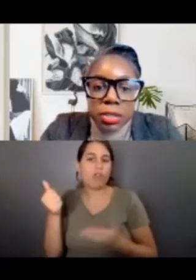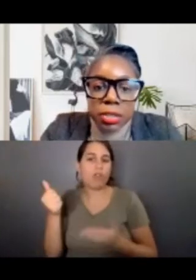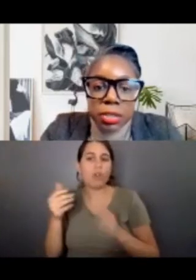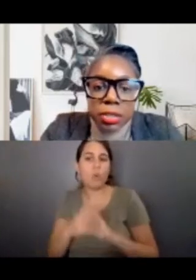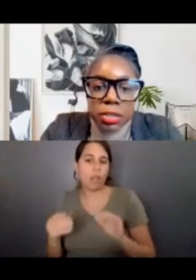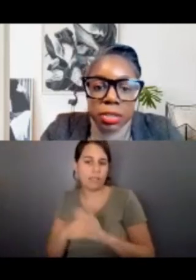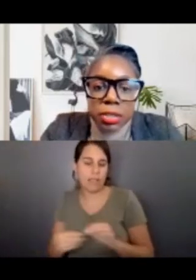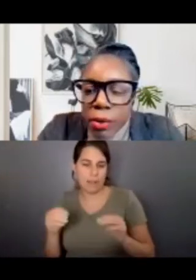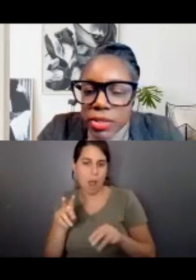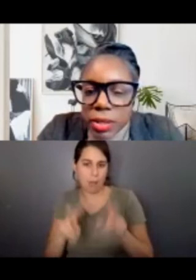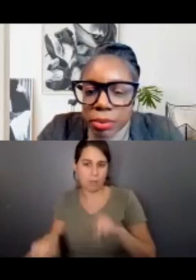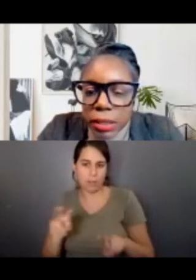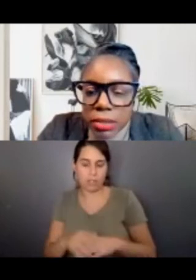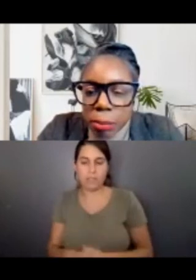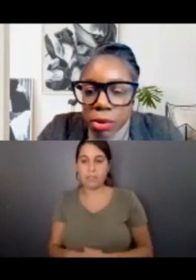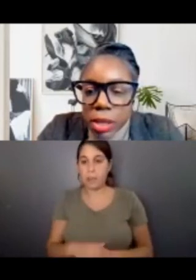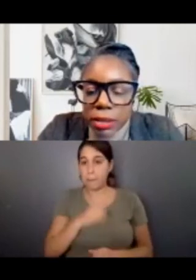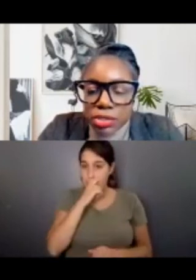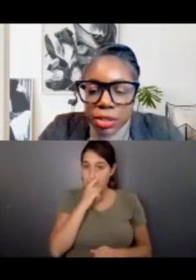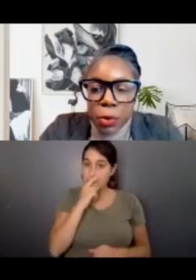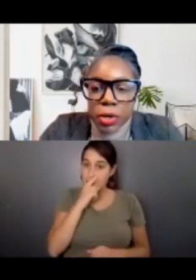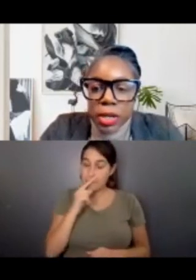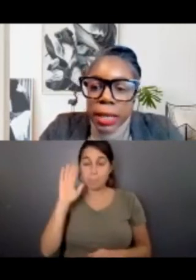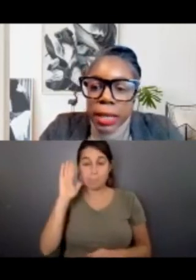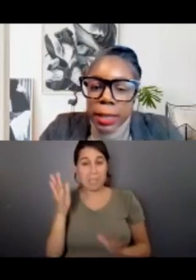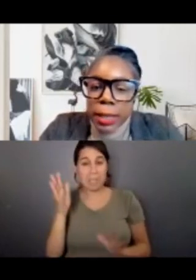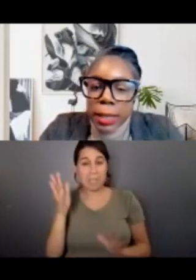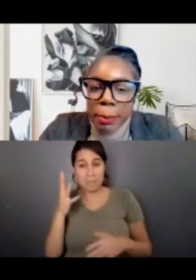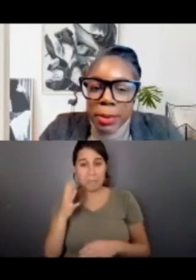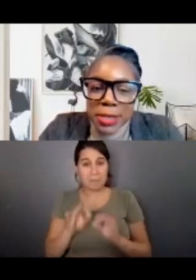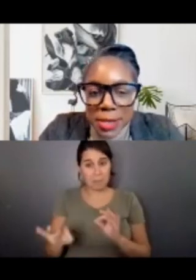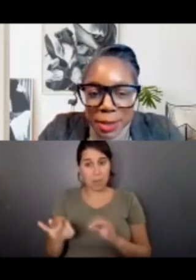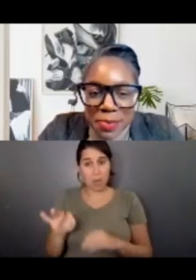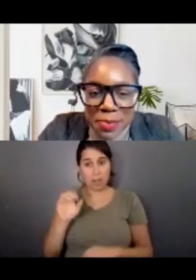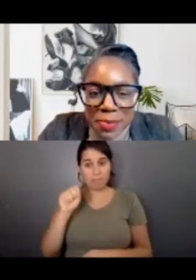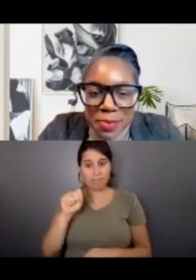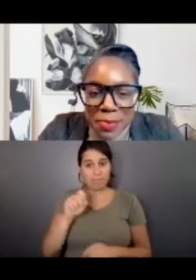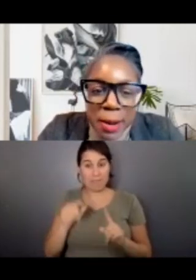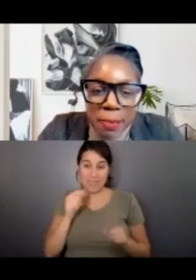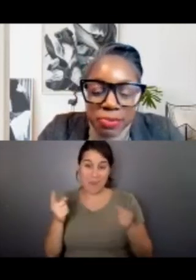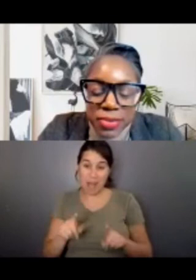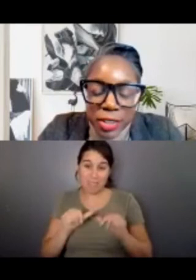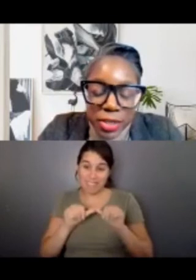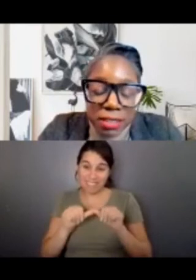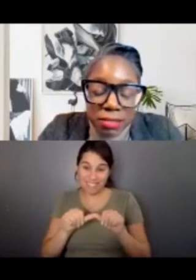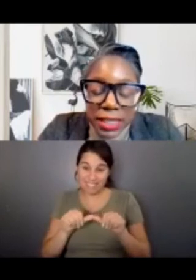observations. And although these seem pretty simple and straightforward, they don't happen consistently. And